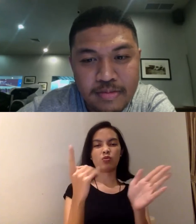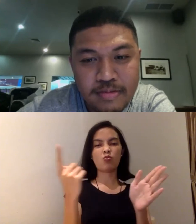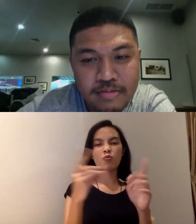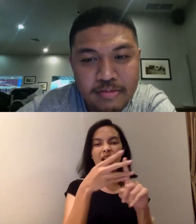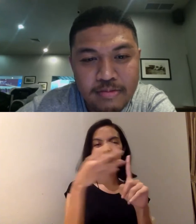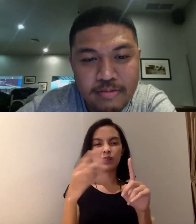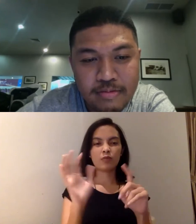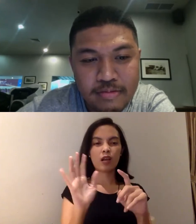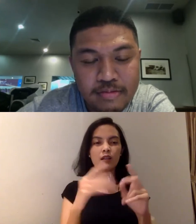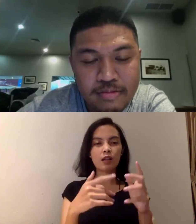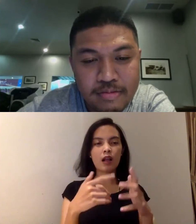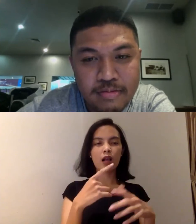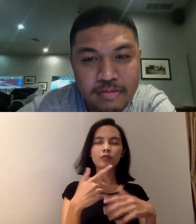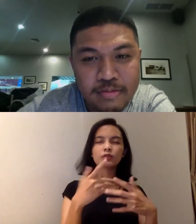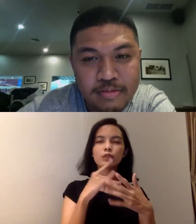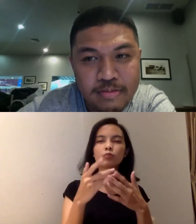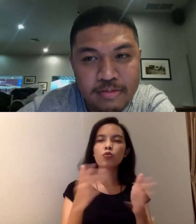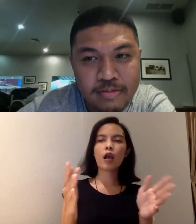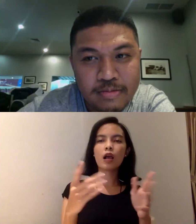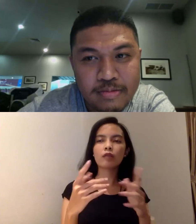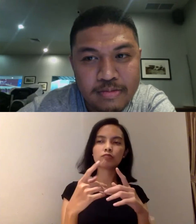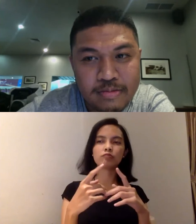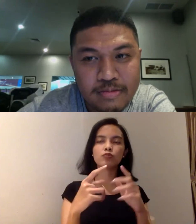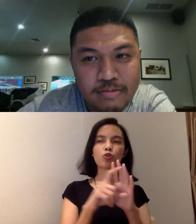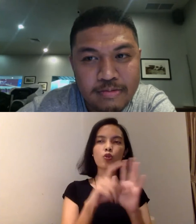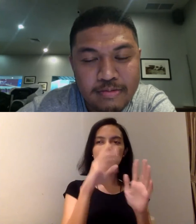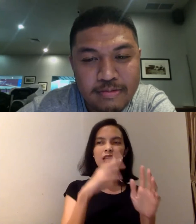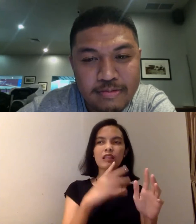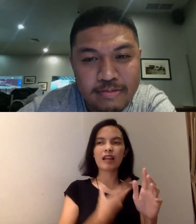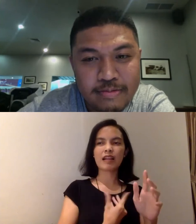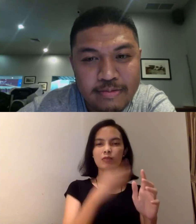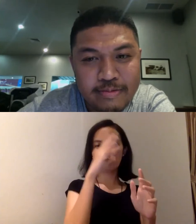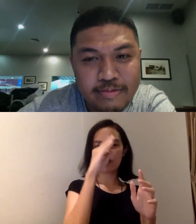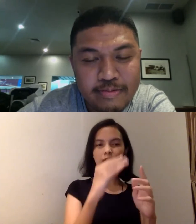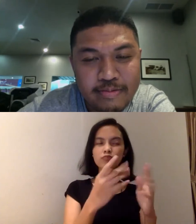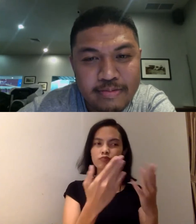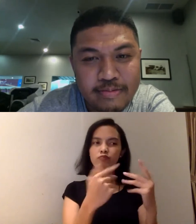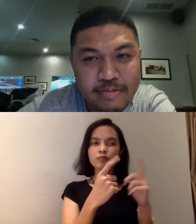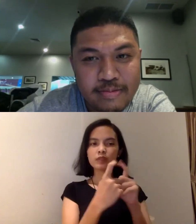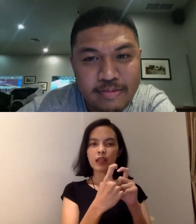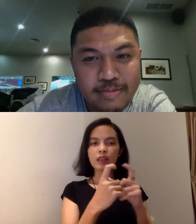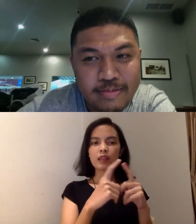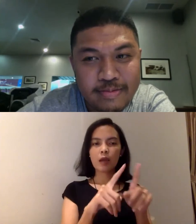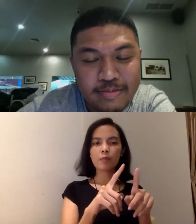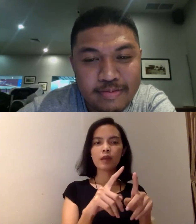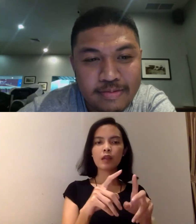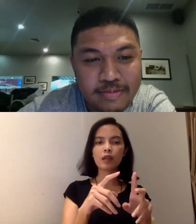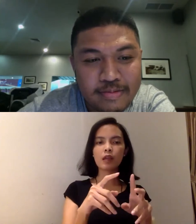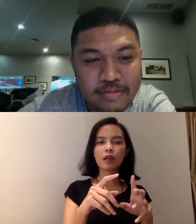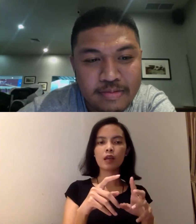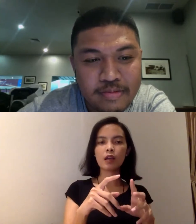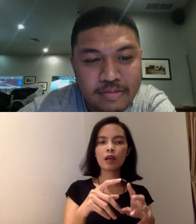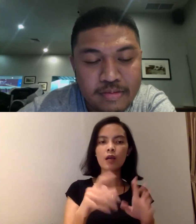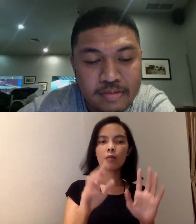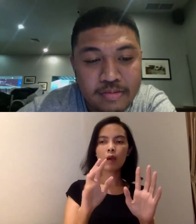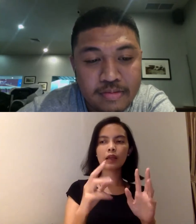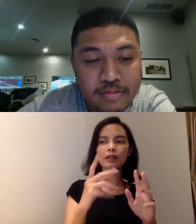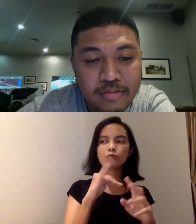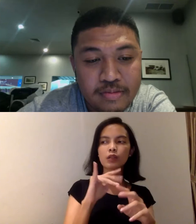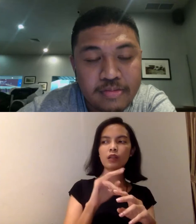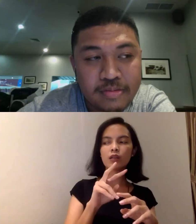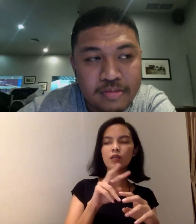very open to date like a transgender man, for example. But sometimes some transgender men didn't think of me as woman enough, or